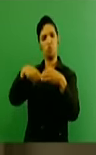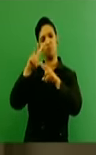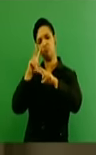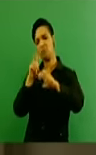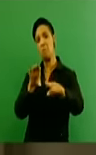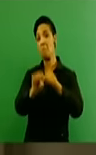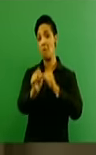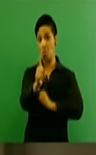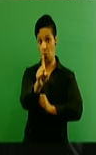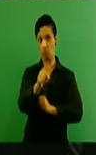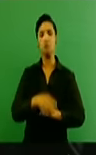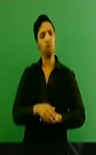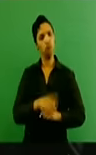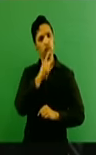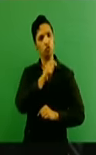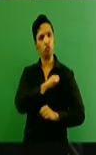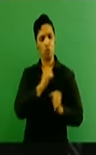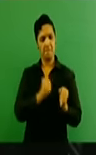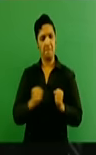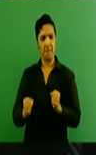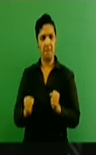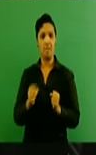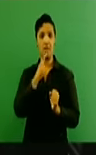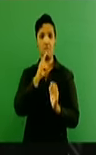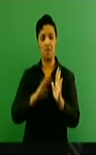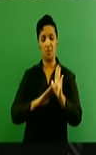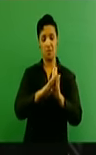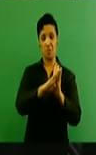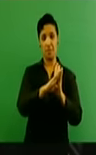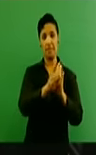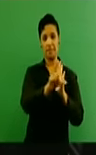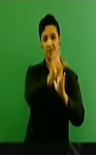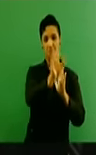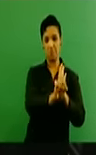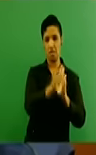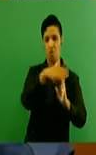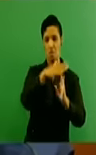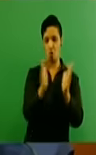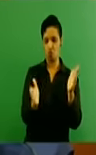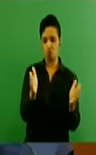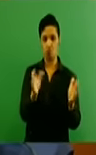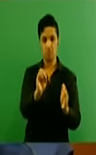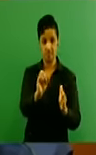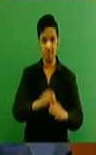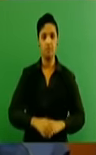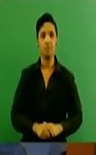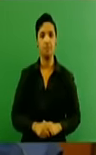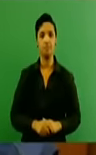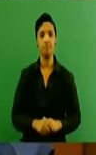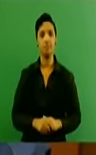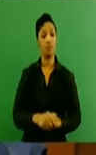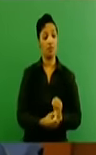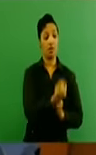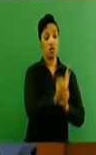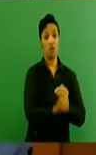Research, remained relatively anchored at the upper end of the inflation target range. The 2nd